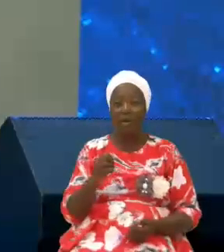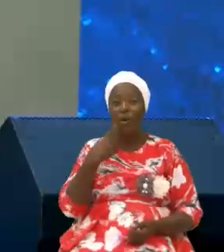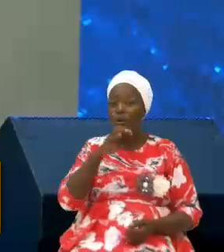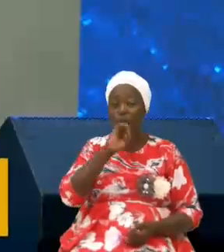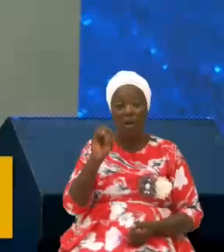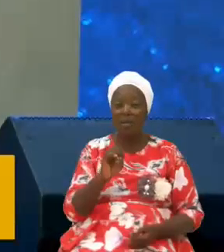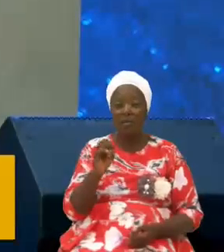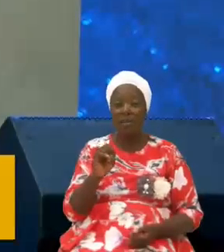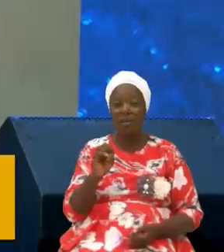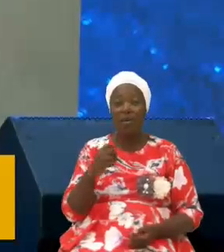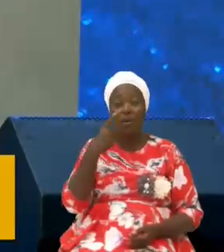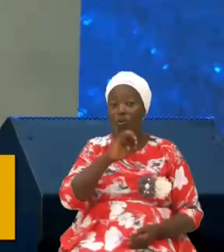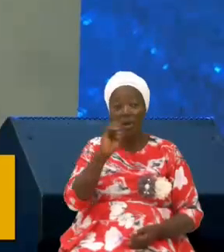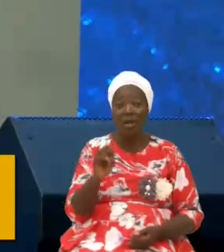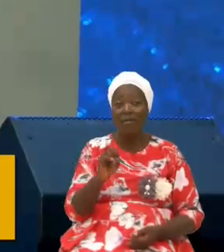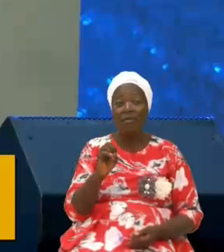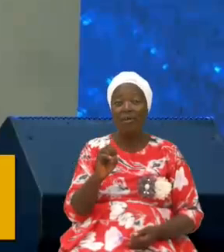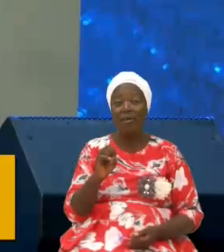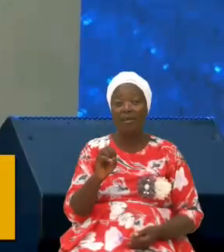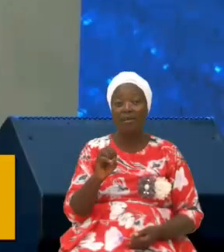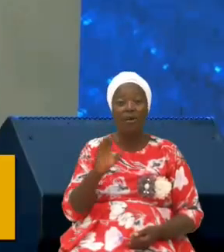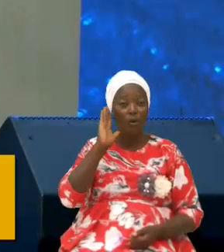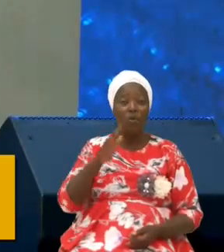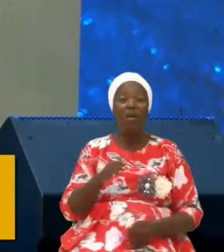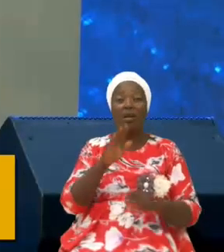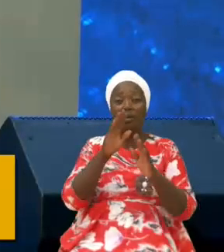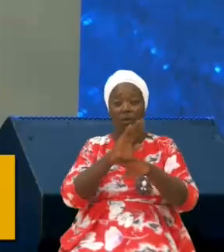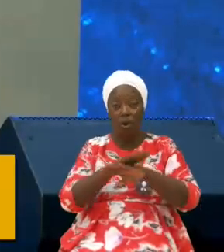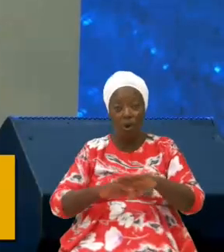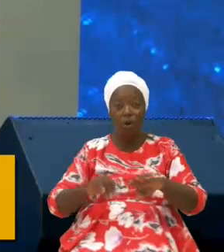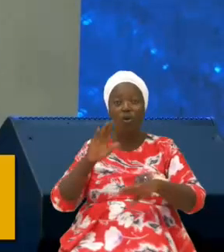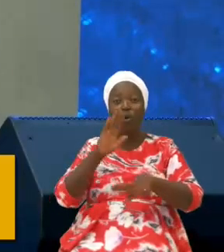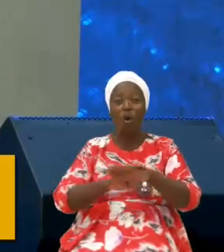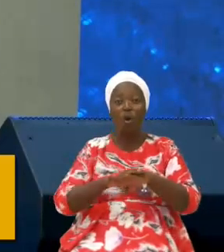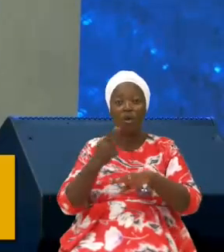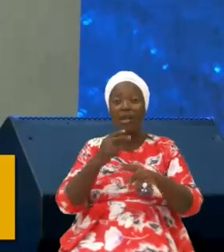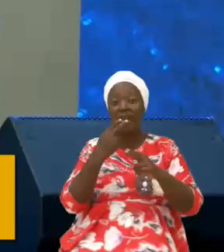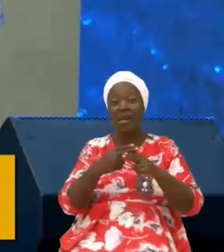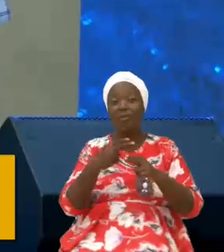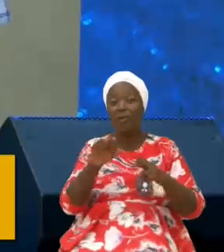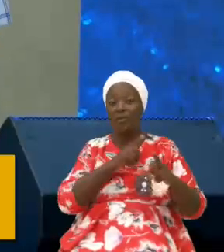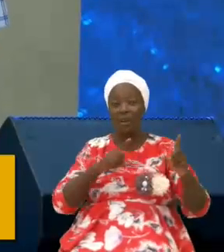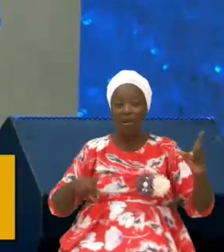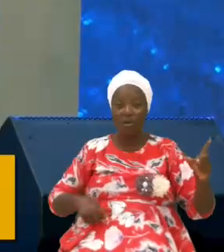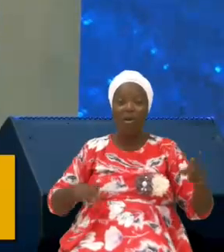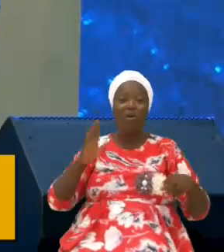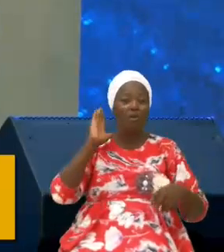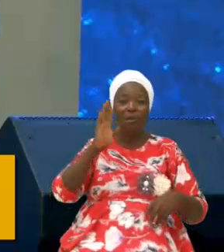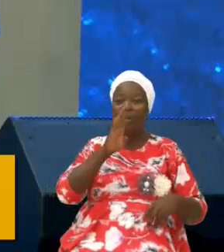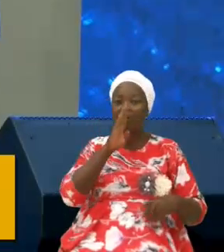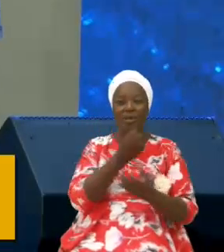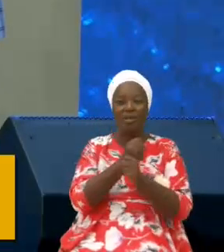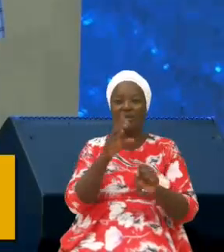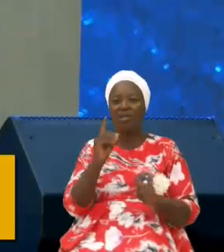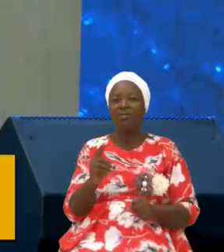is here, available. Whosoever whosoever will call on the name